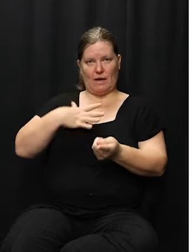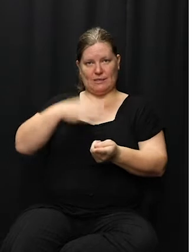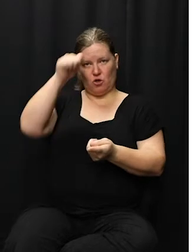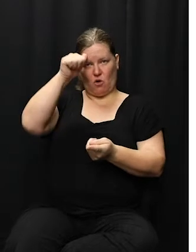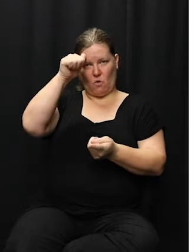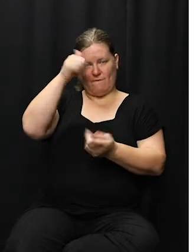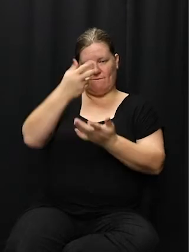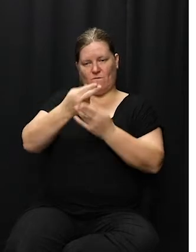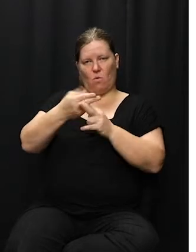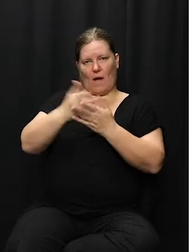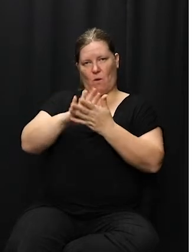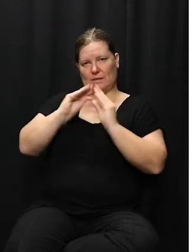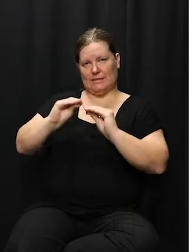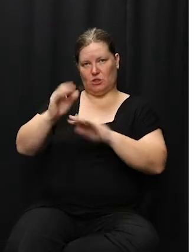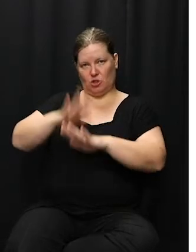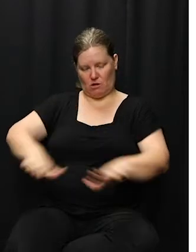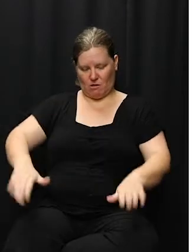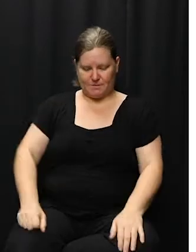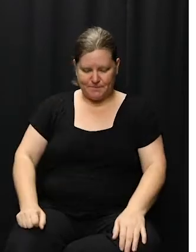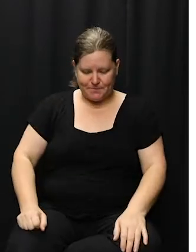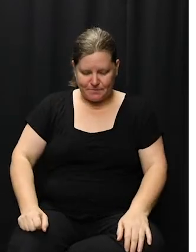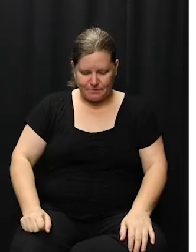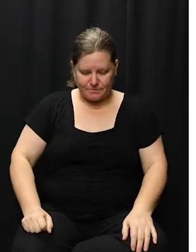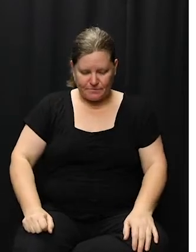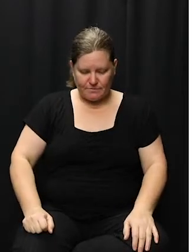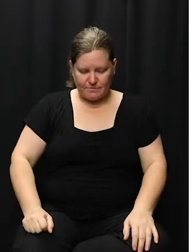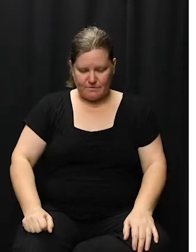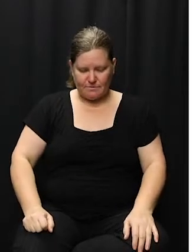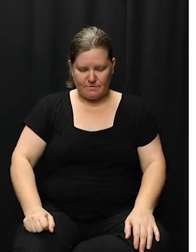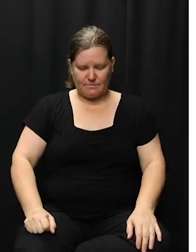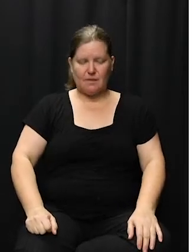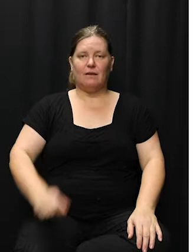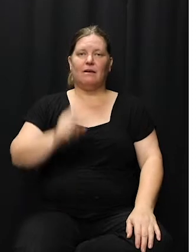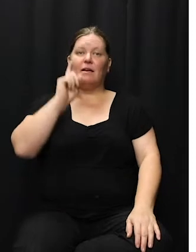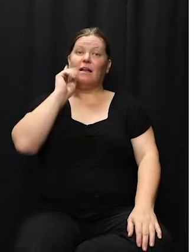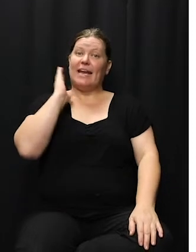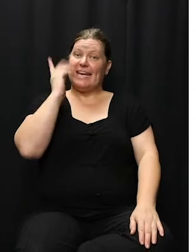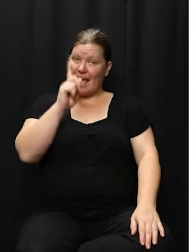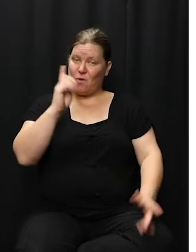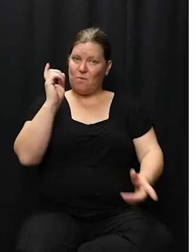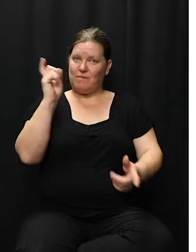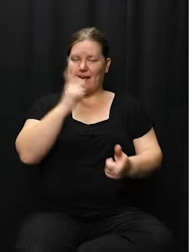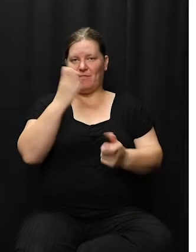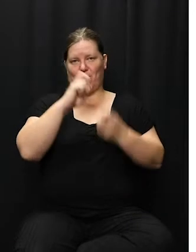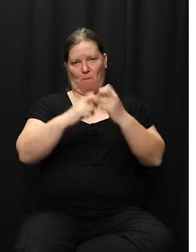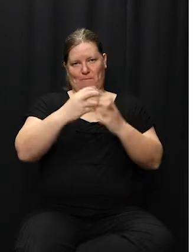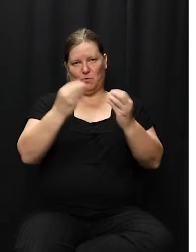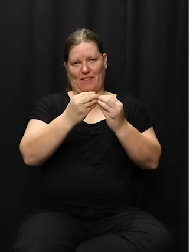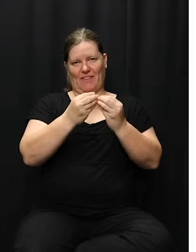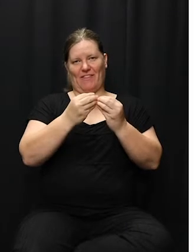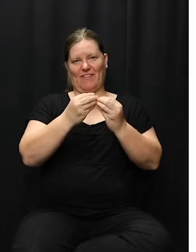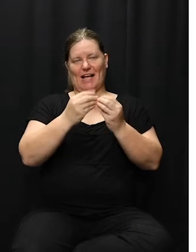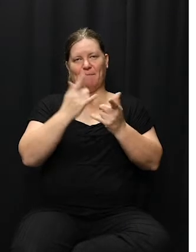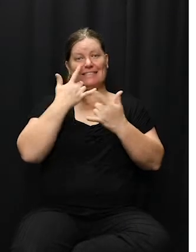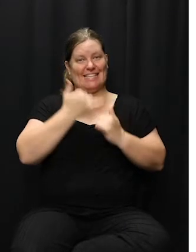teachers like us useful information. I want to know, what can my child do now? what do I teach them next?